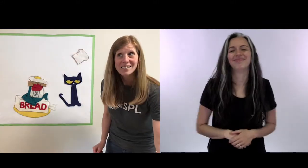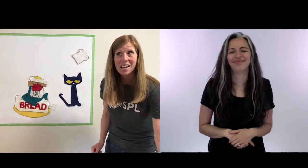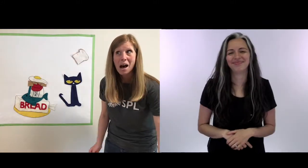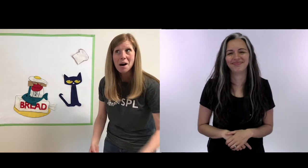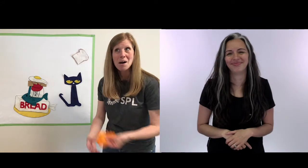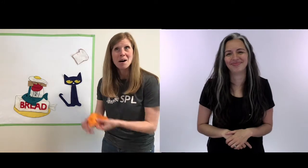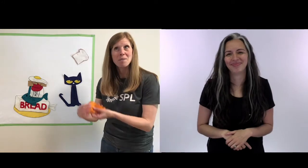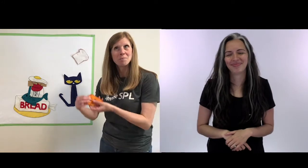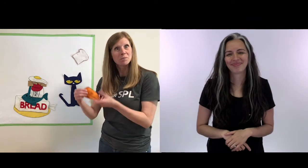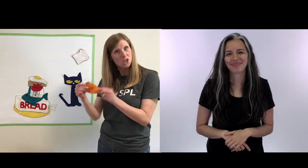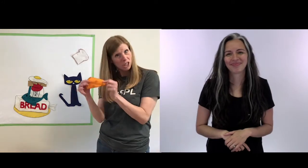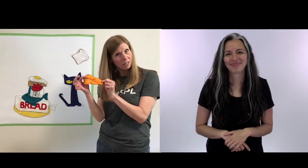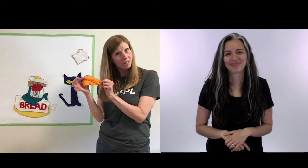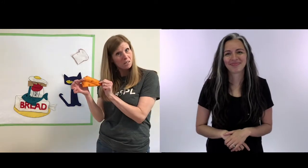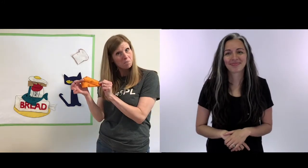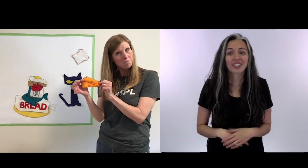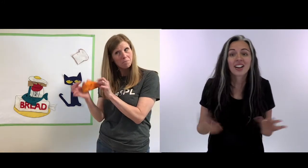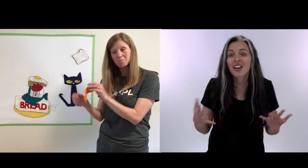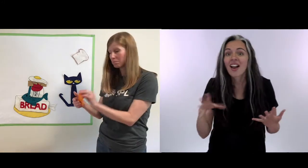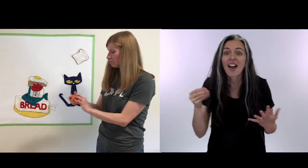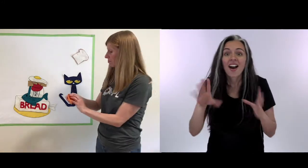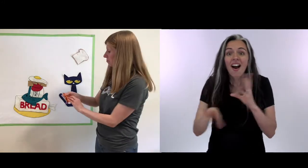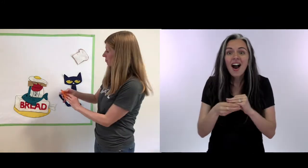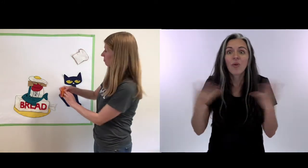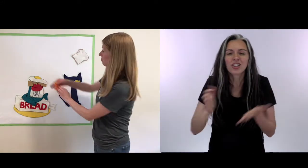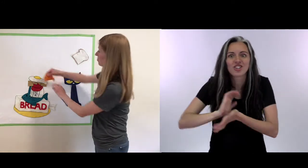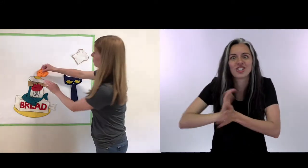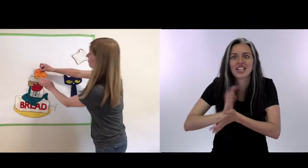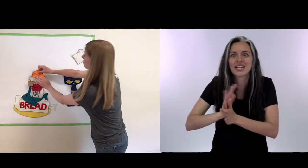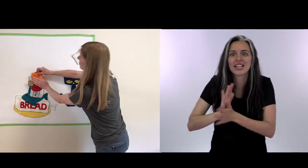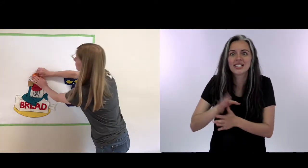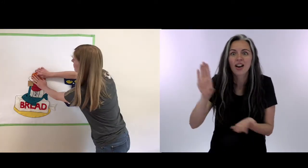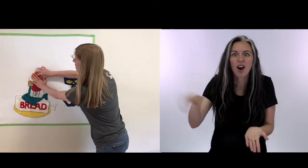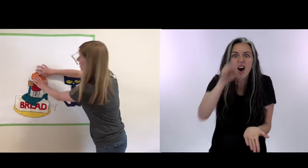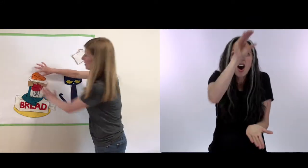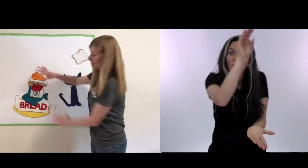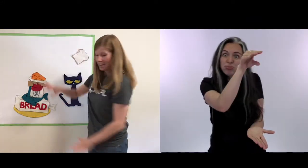and some cheese